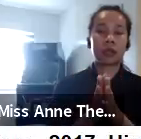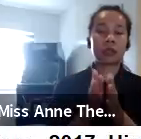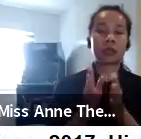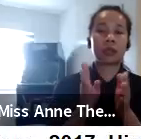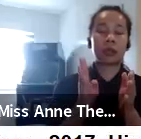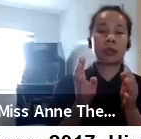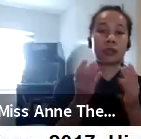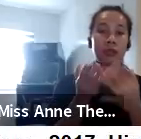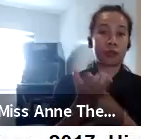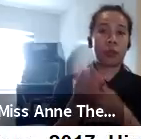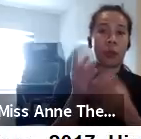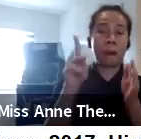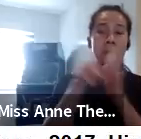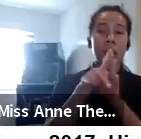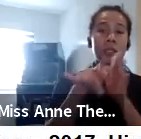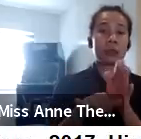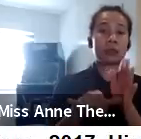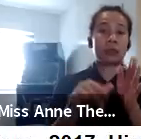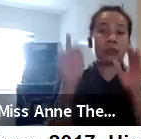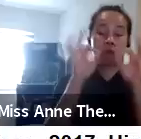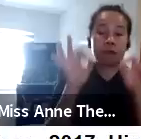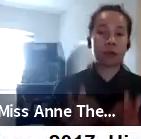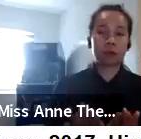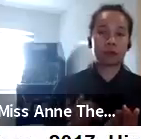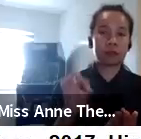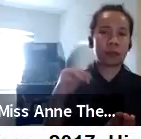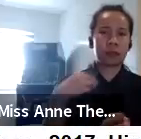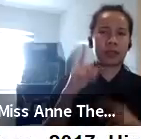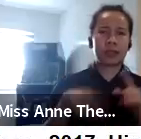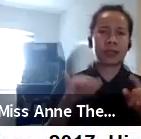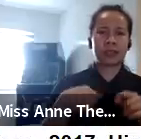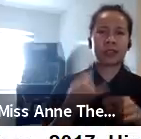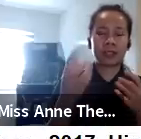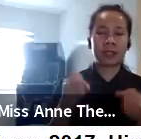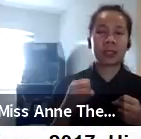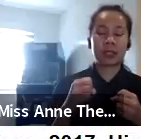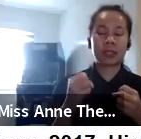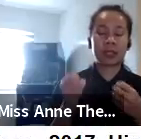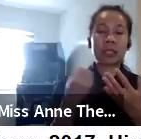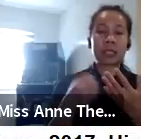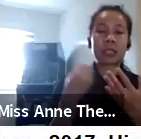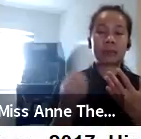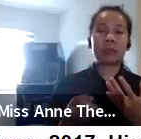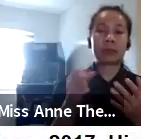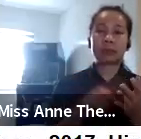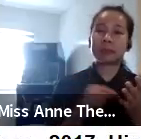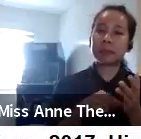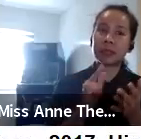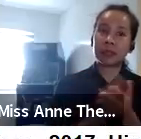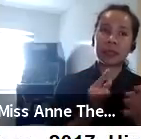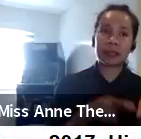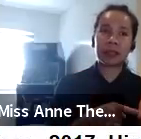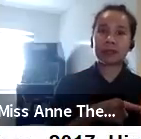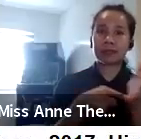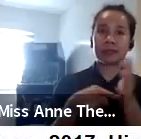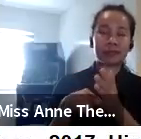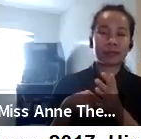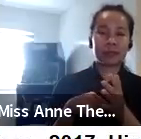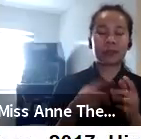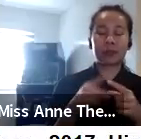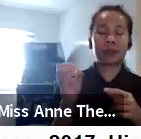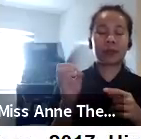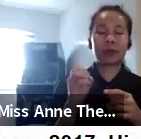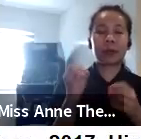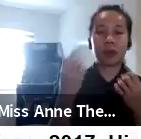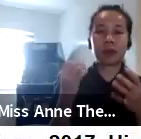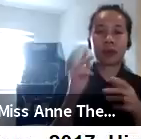it's in the form of a policy, we cannot just simply publish the policy. So, and even if the policy is published,